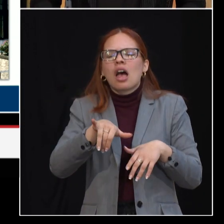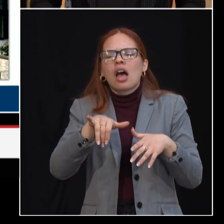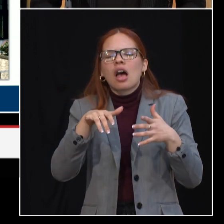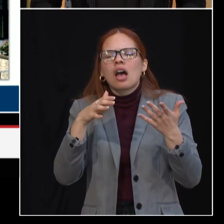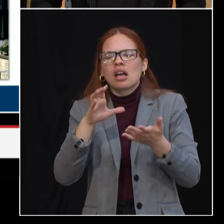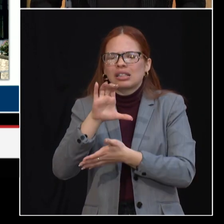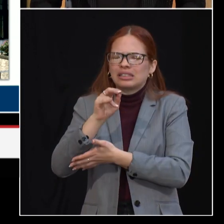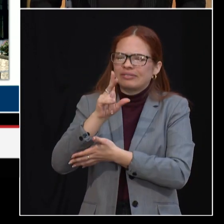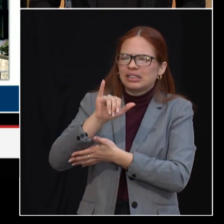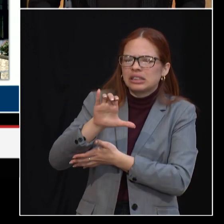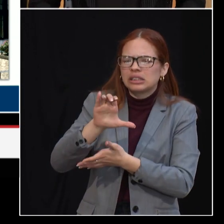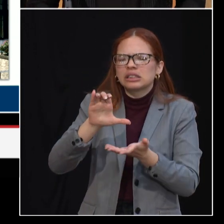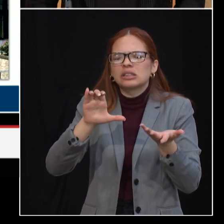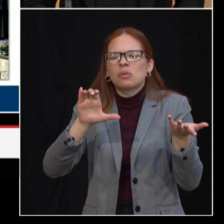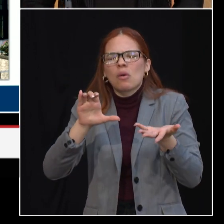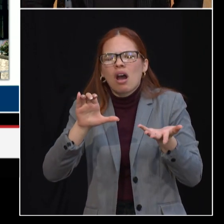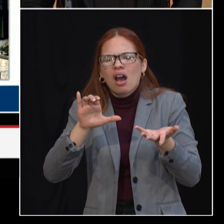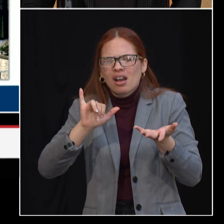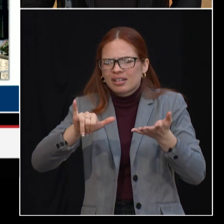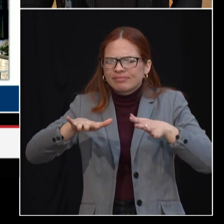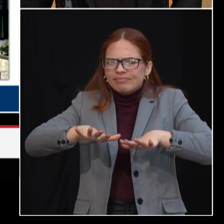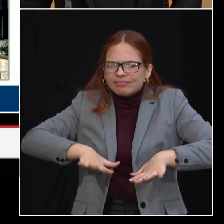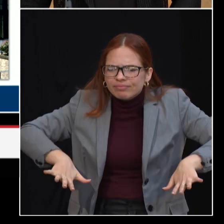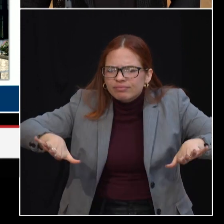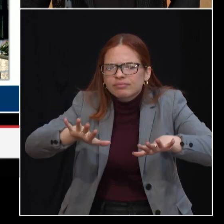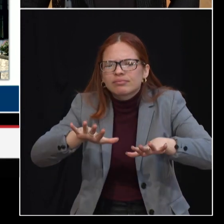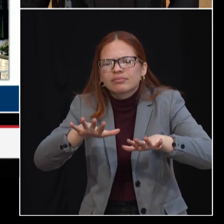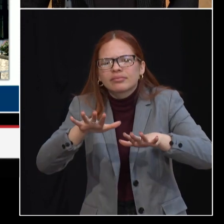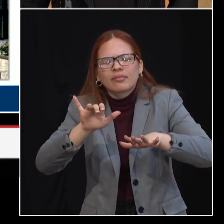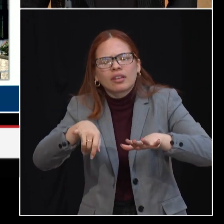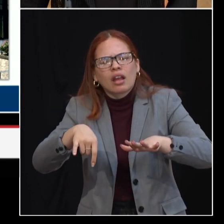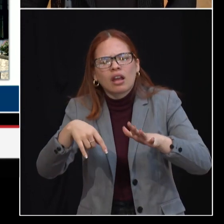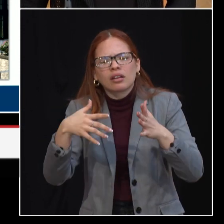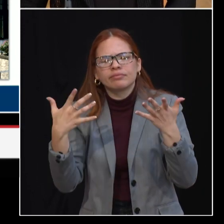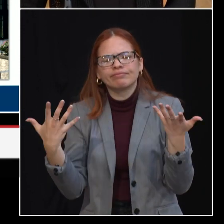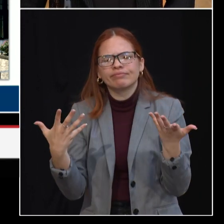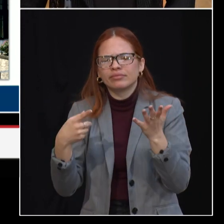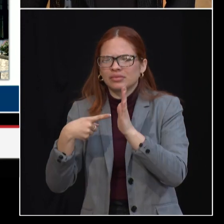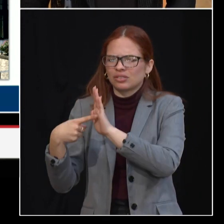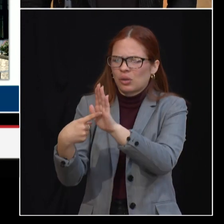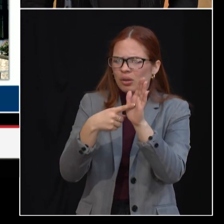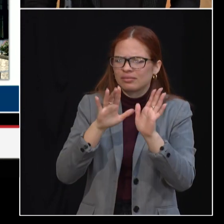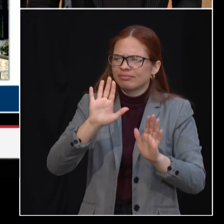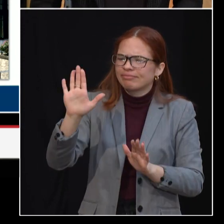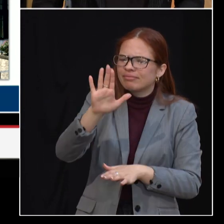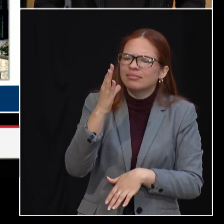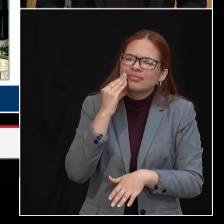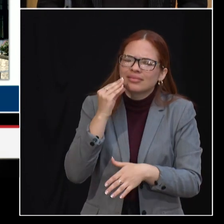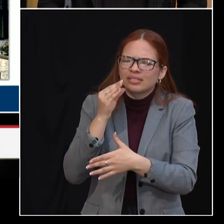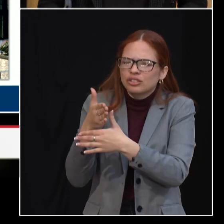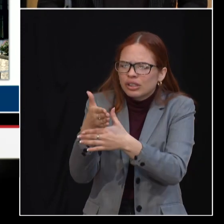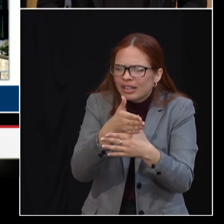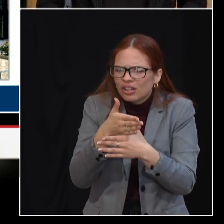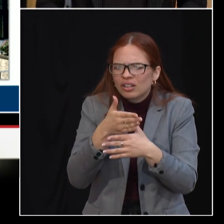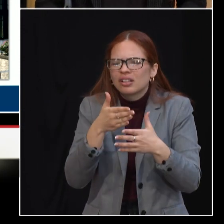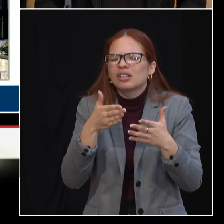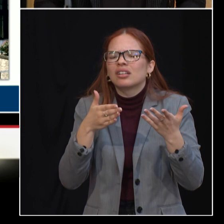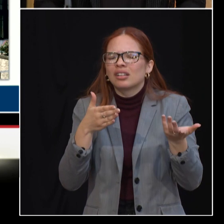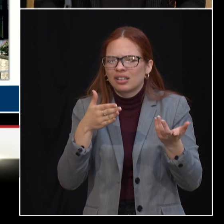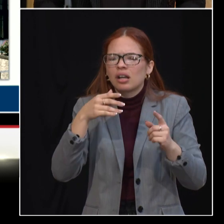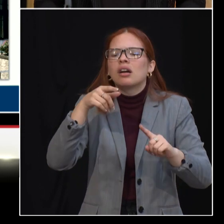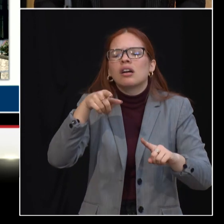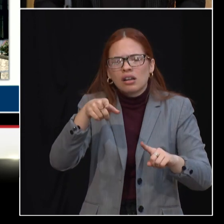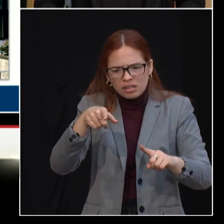lived experience and contributions of Black Washingtonians and other people of color. And so in a few weeks,